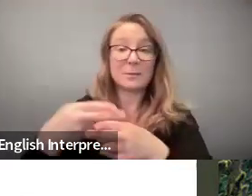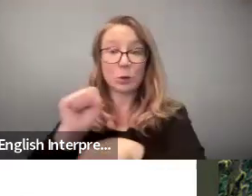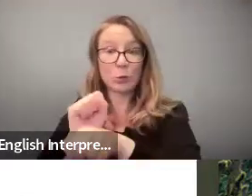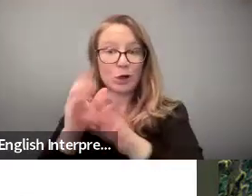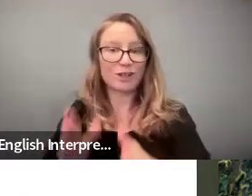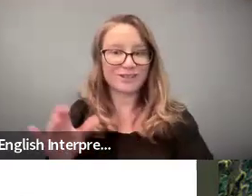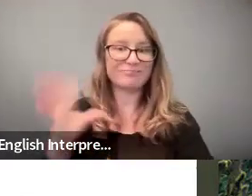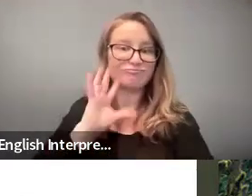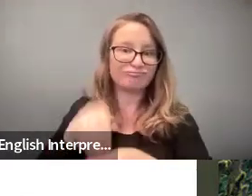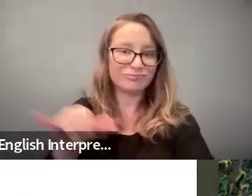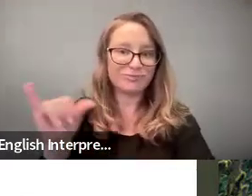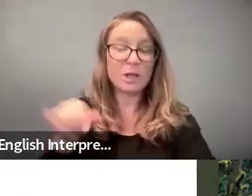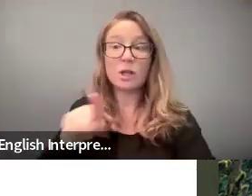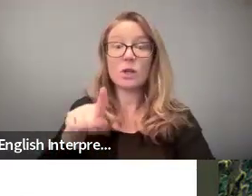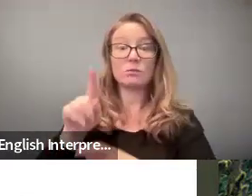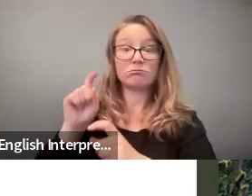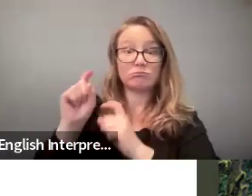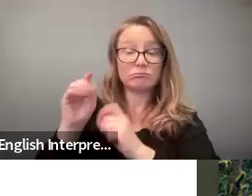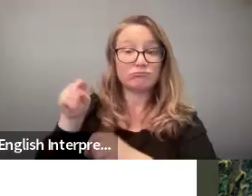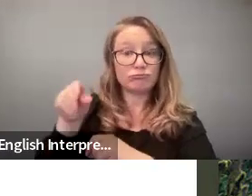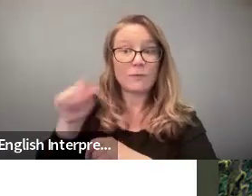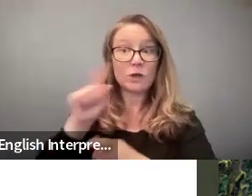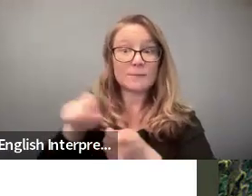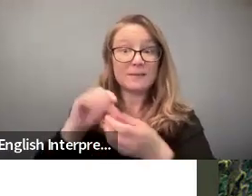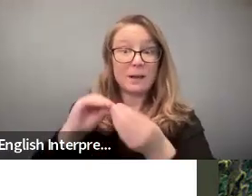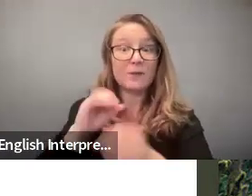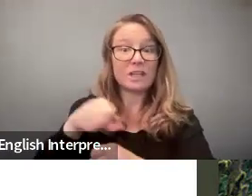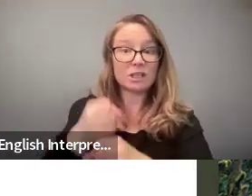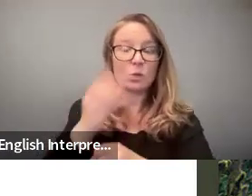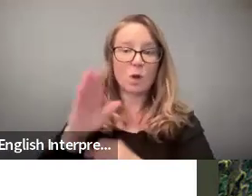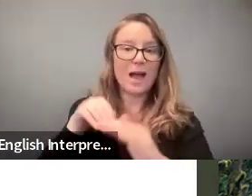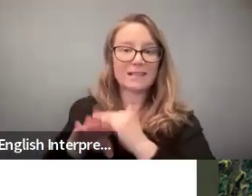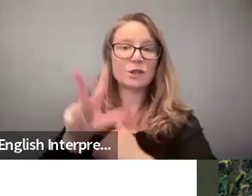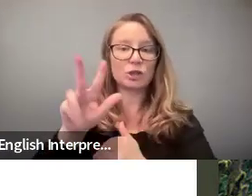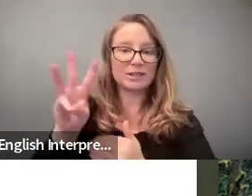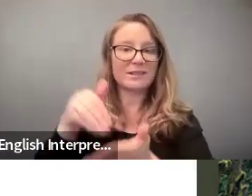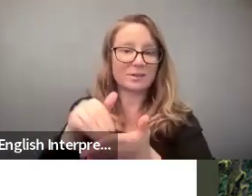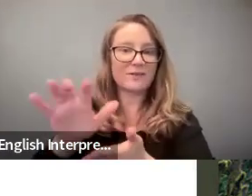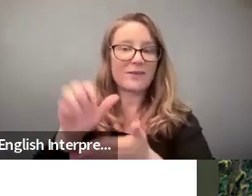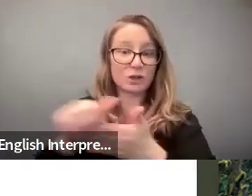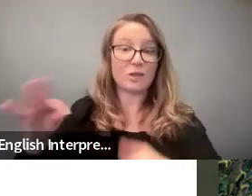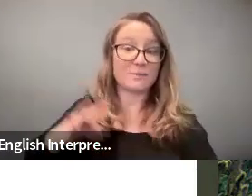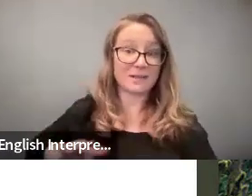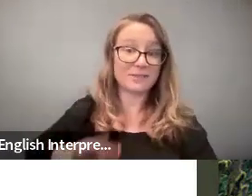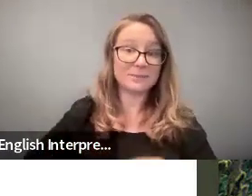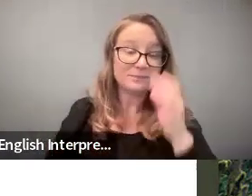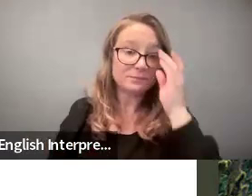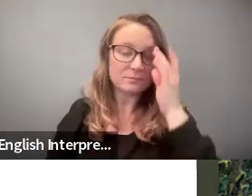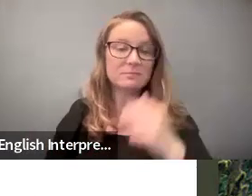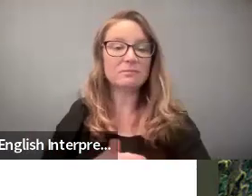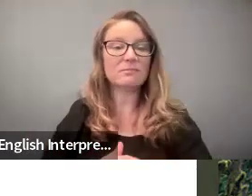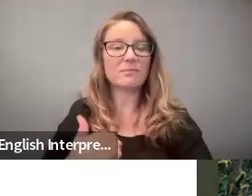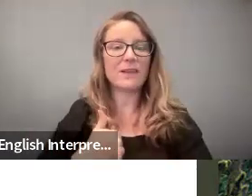by contributing for a certain number of years, you can earn access to that $36,500 benefit. So